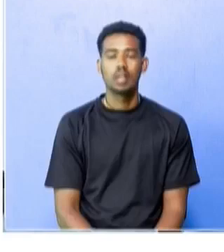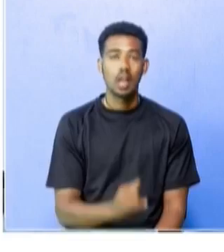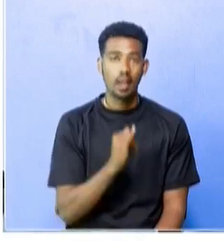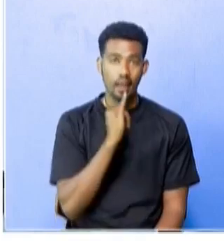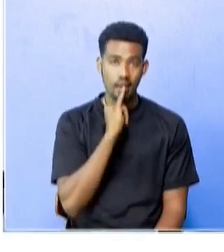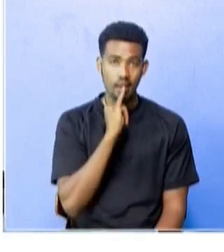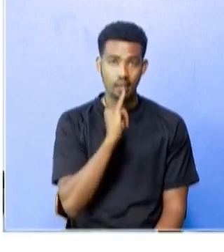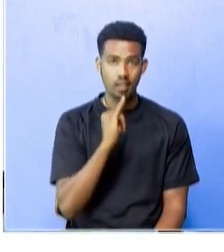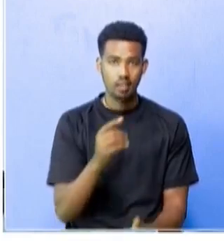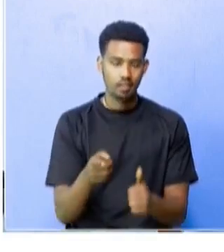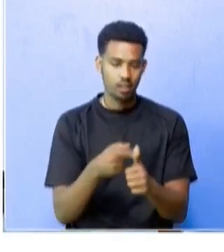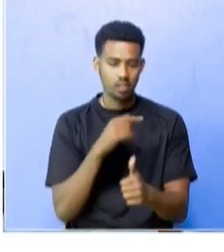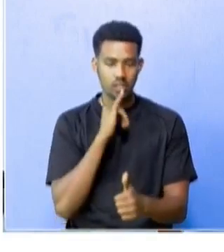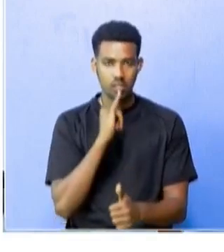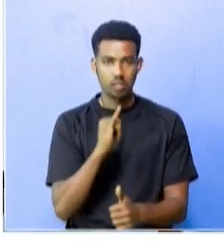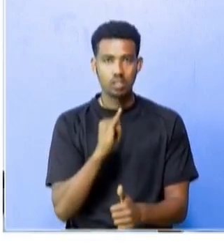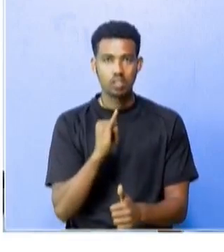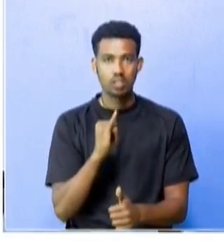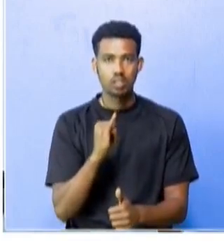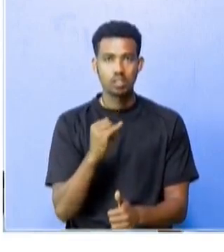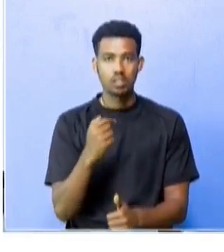is